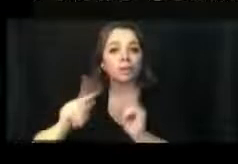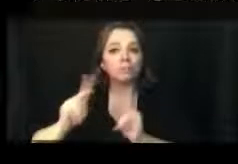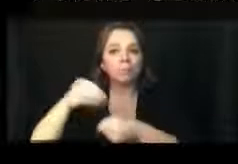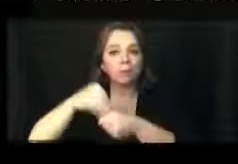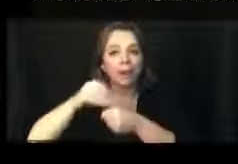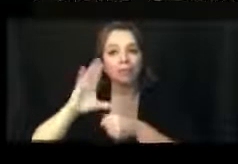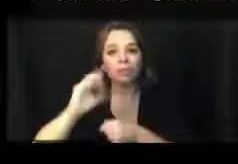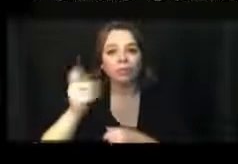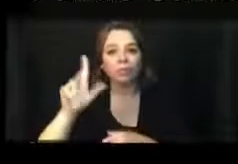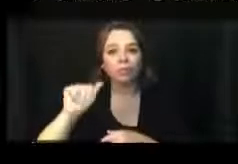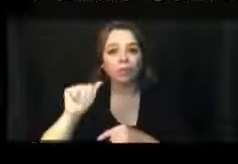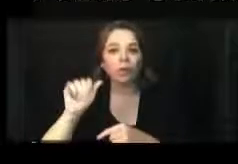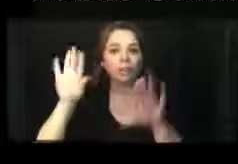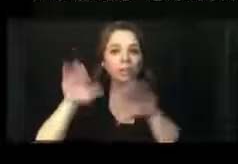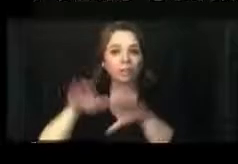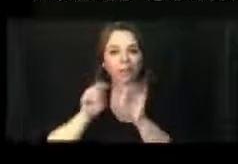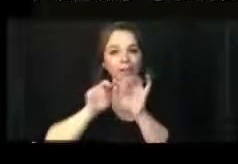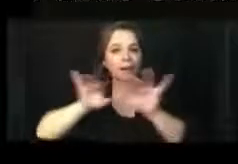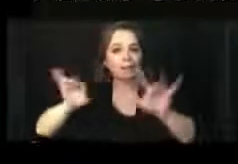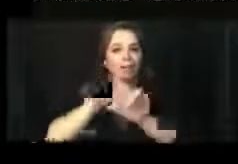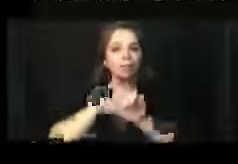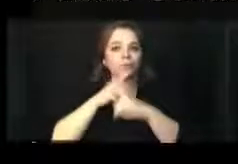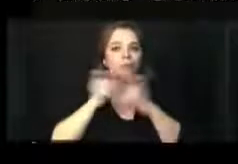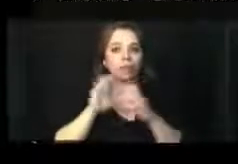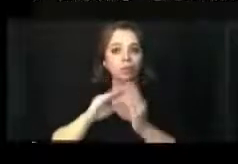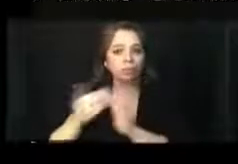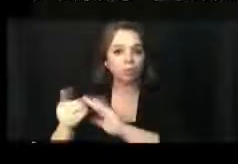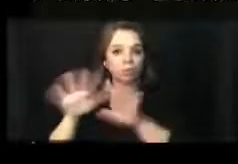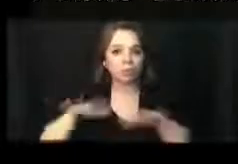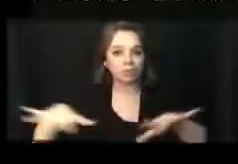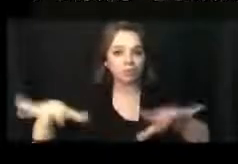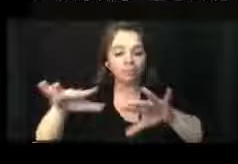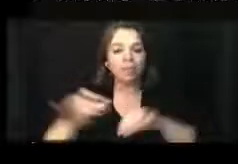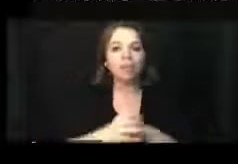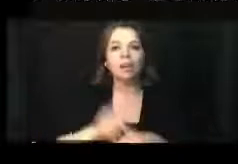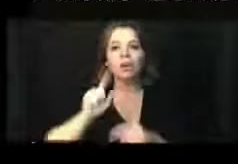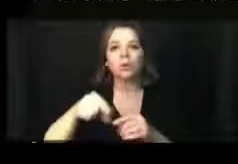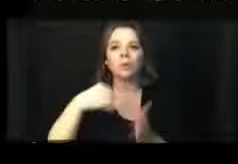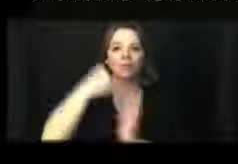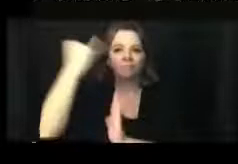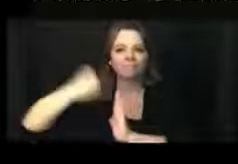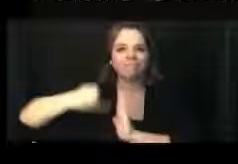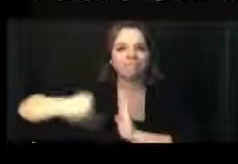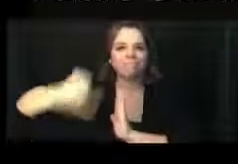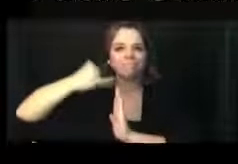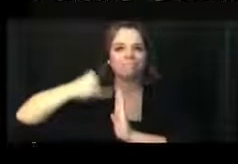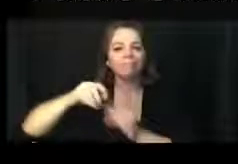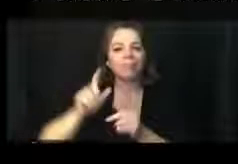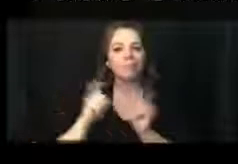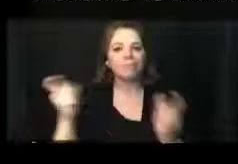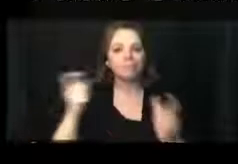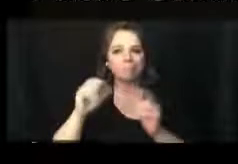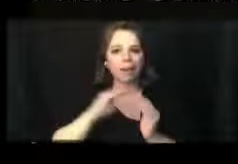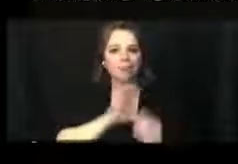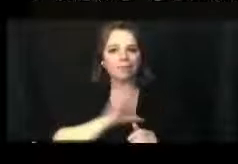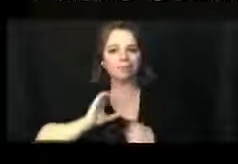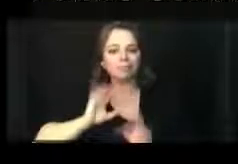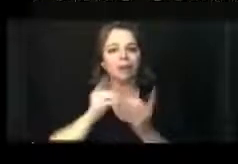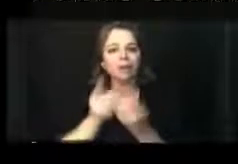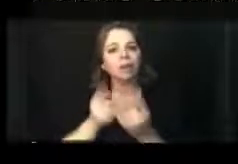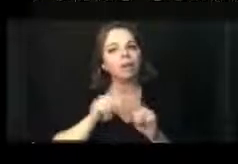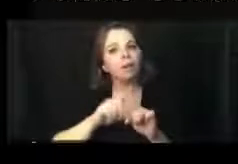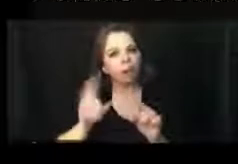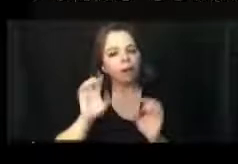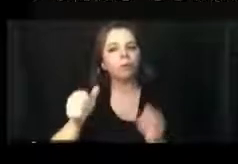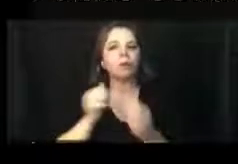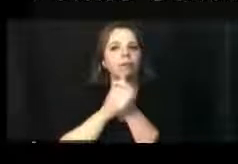desert communities. So when we're drawing a congressional district, we do have to draw a very large, but we are thankful to be able to draw this in connection to Imperial